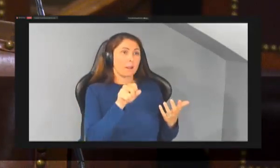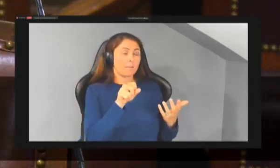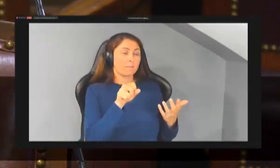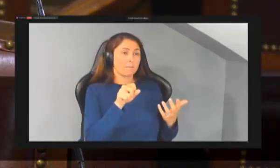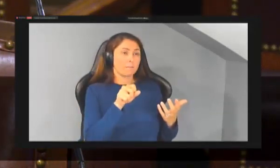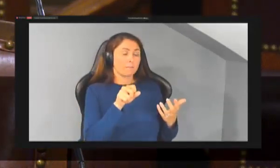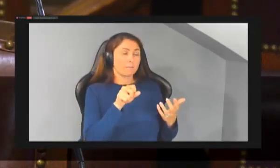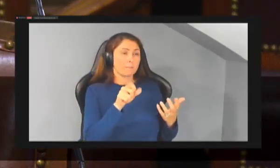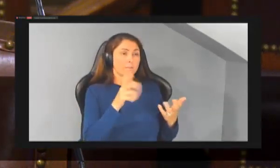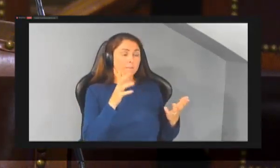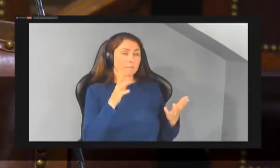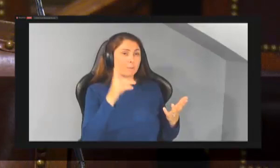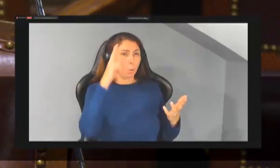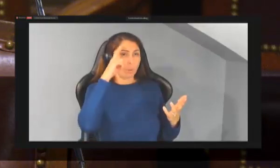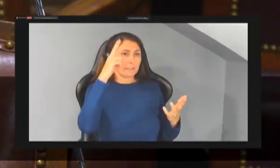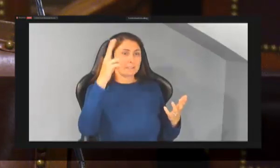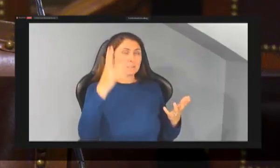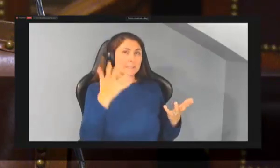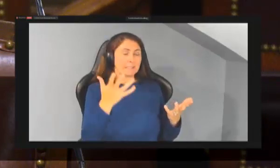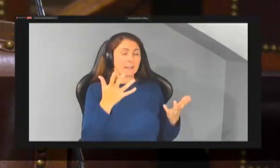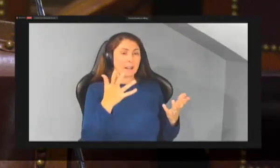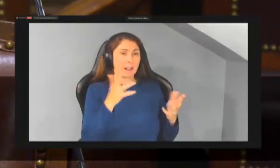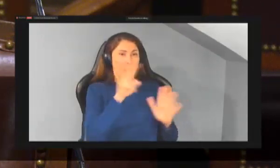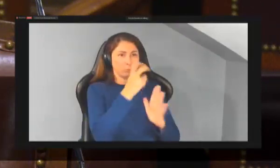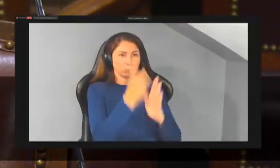holistically dive into